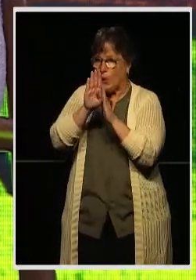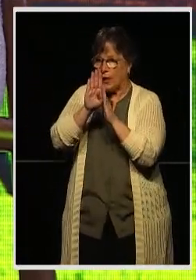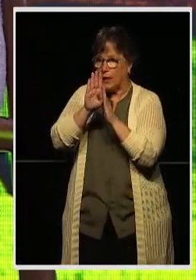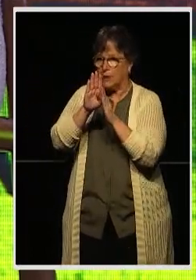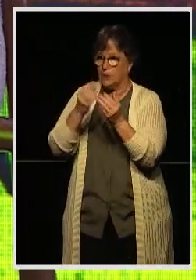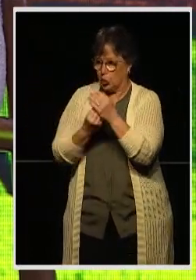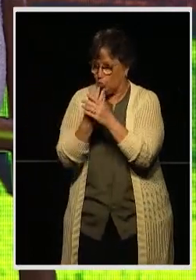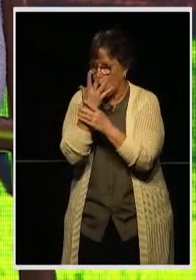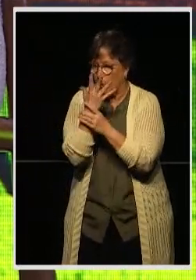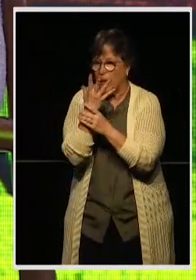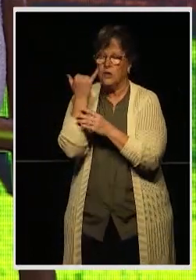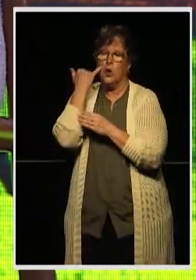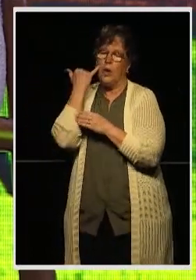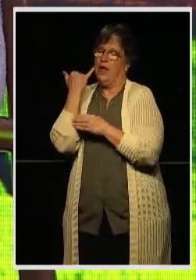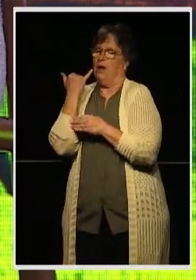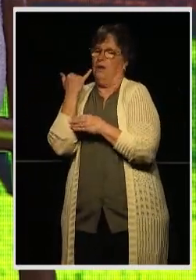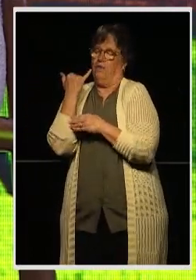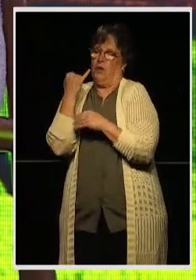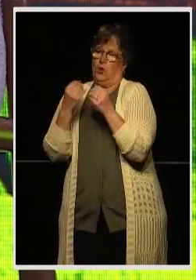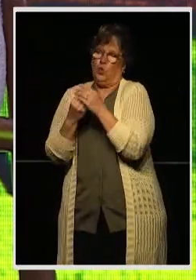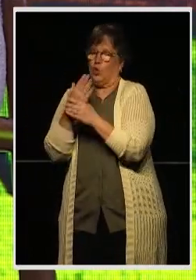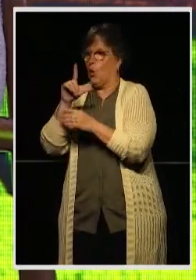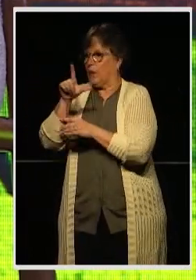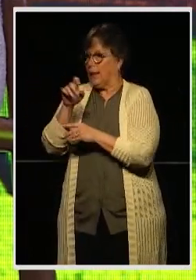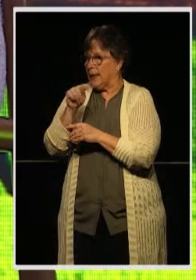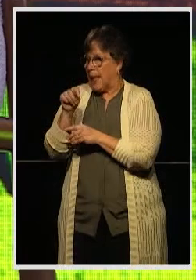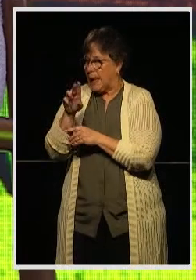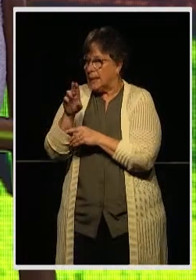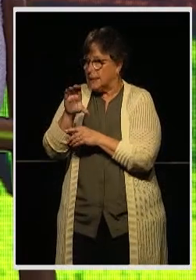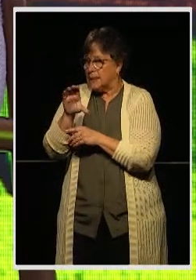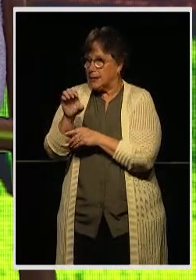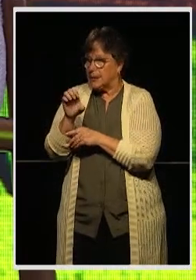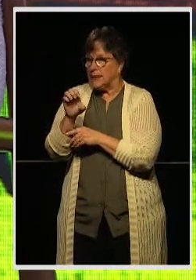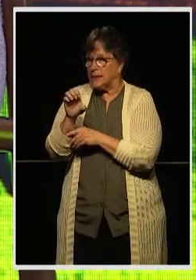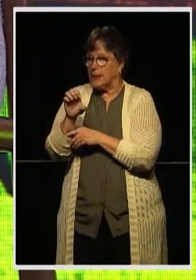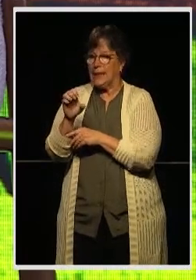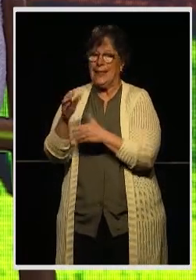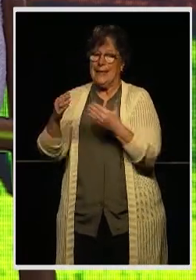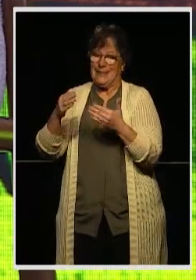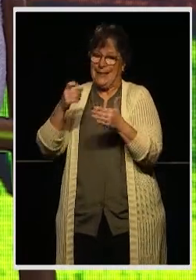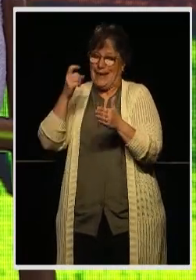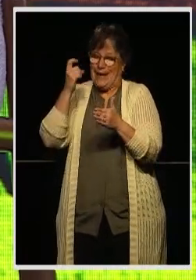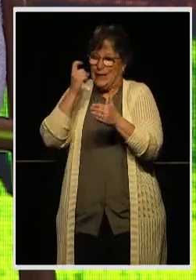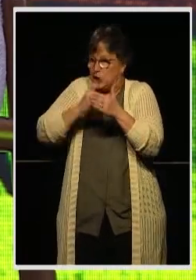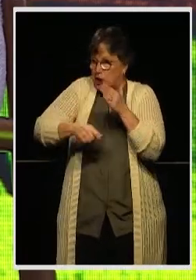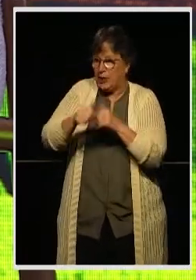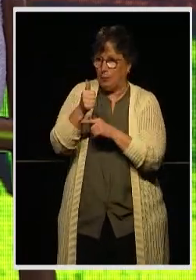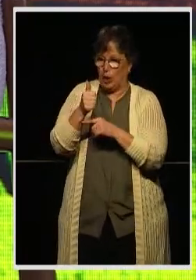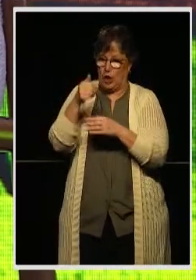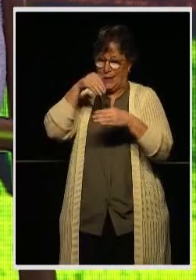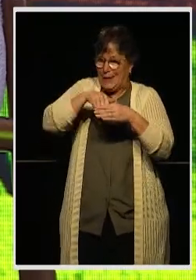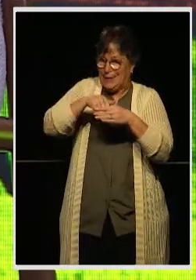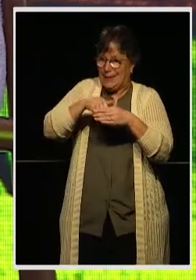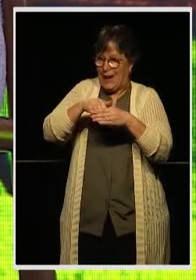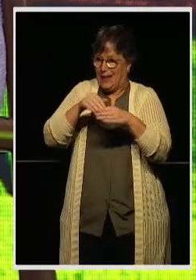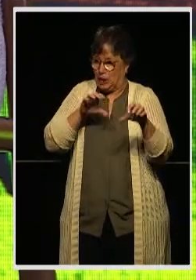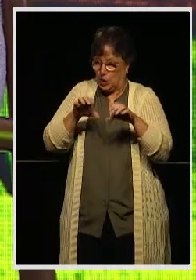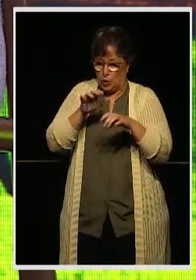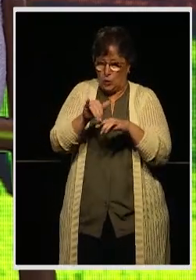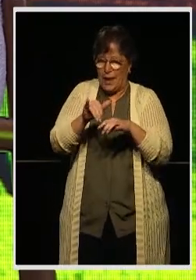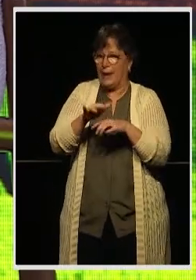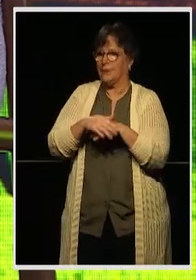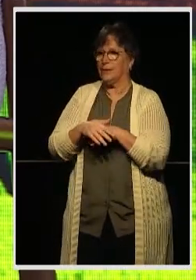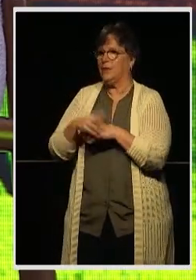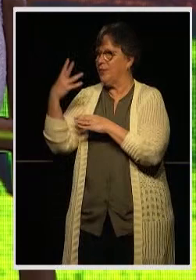that much cheaper outdoors without using all the high energy. But there are some really great CEA methods